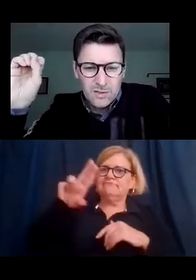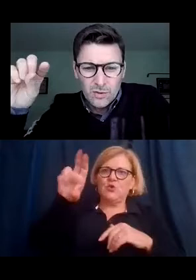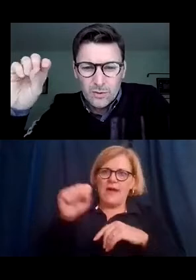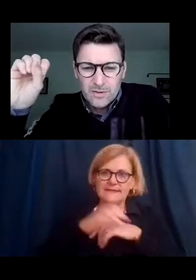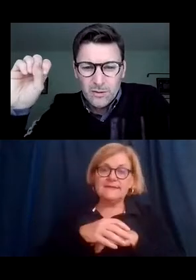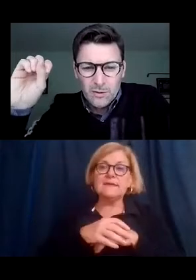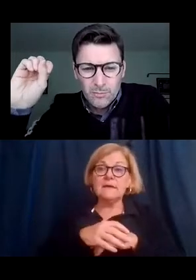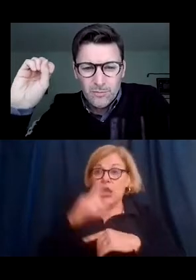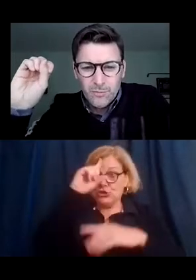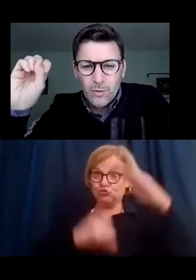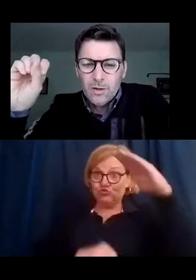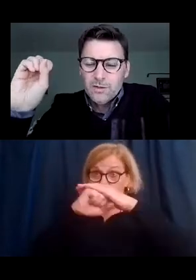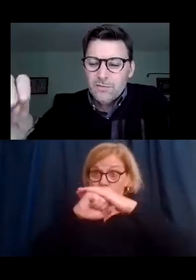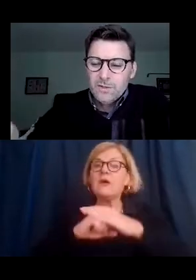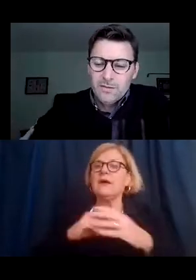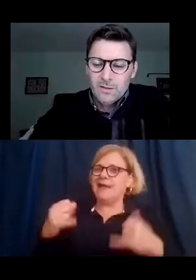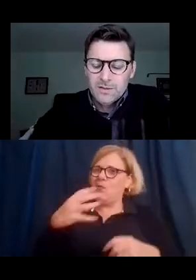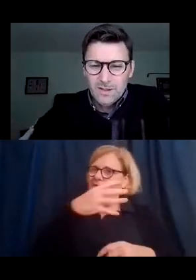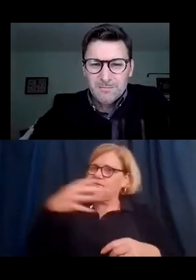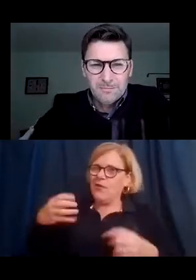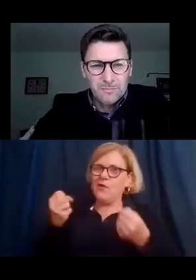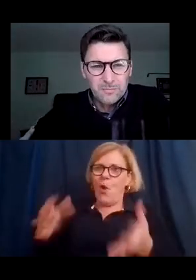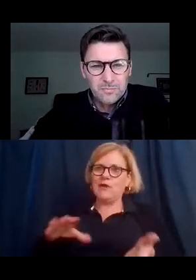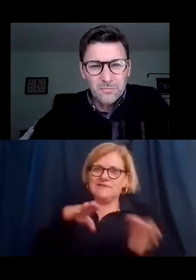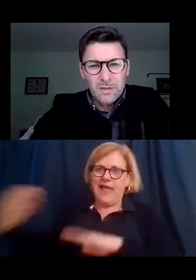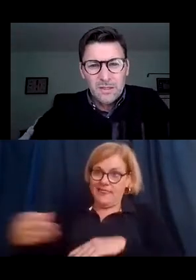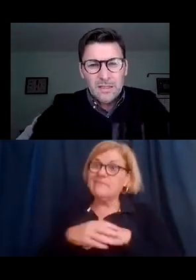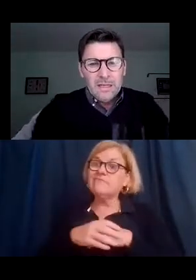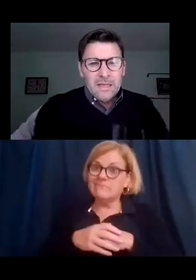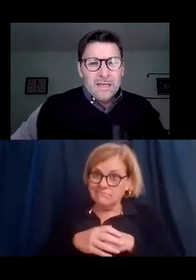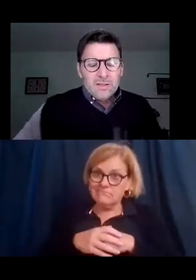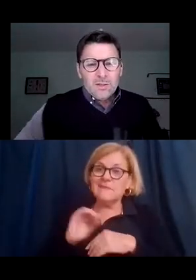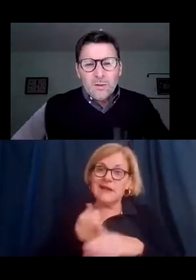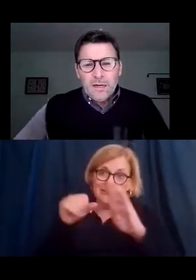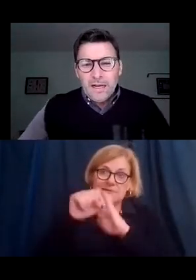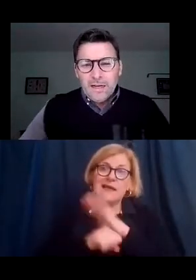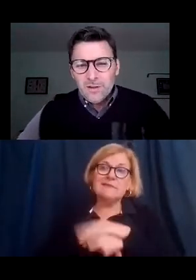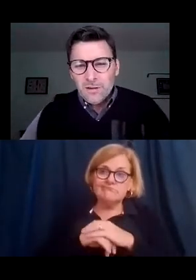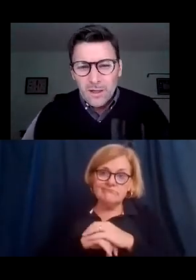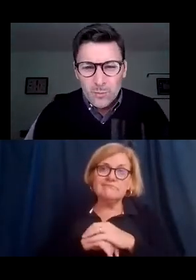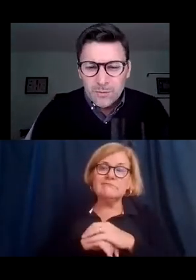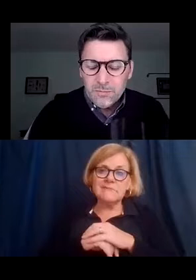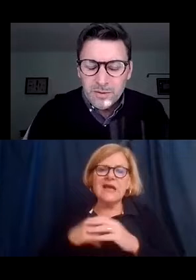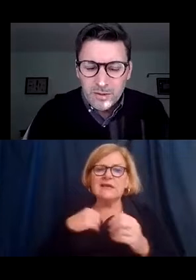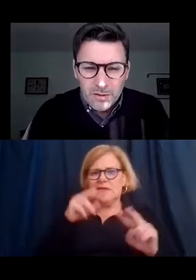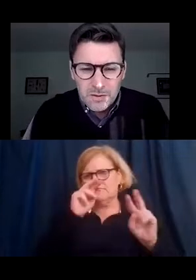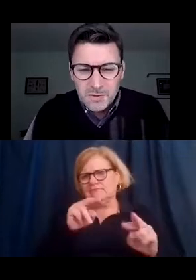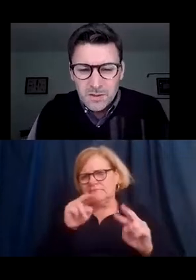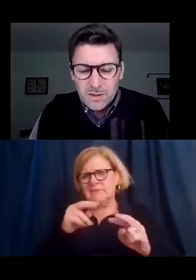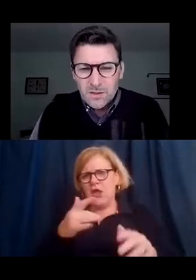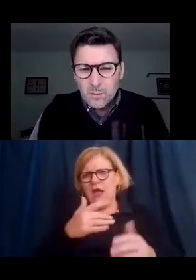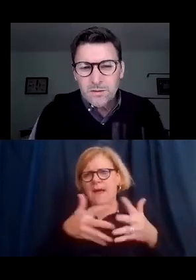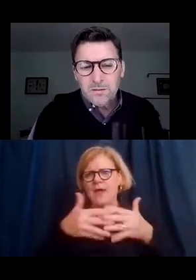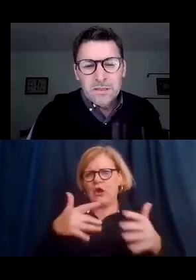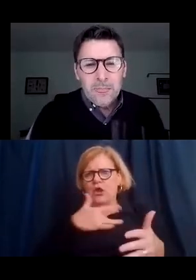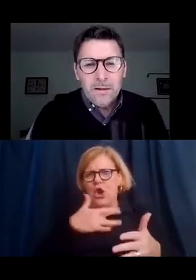and stroke is now the #4 cause of death in our state. And so I've done a lot of work with the American Heart